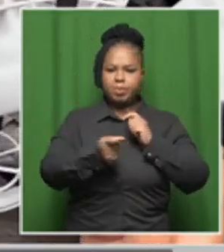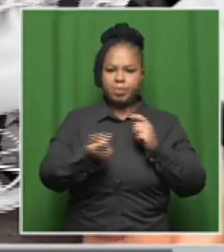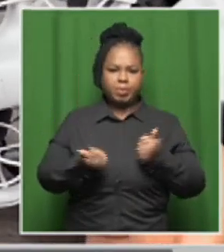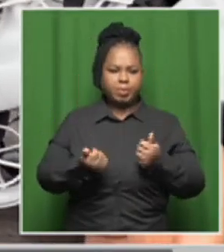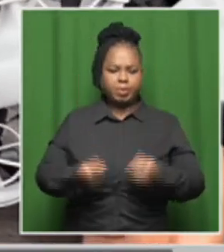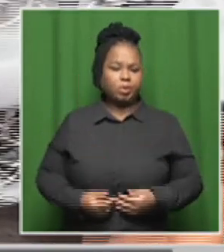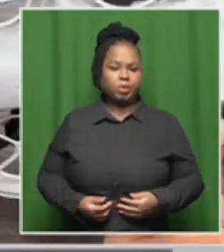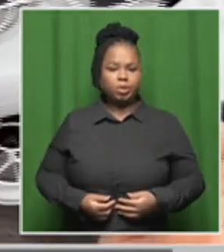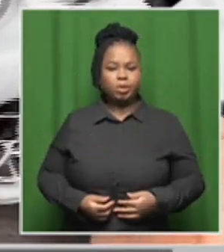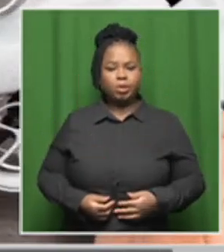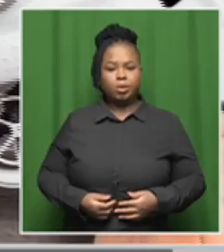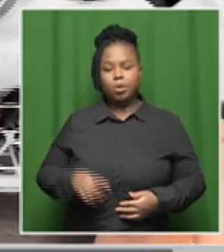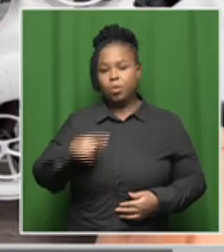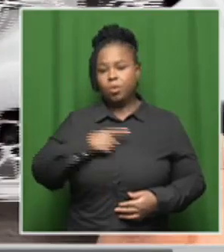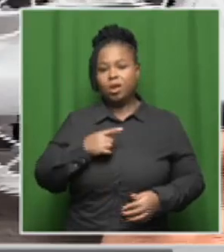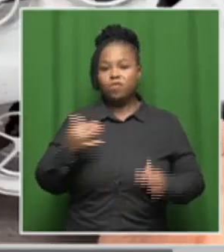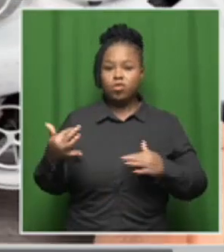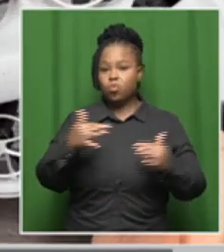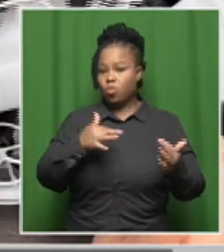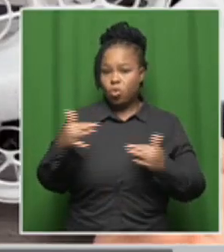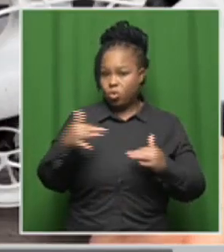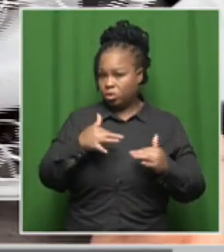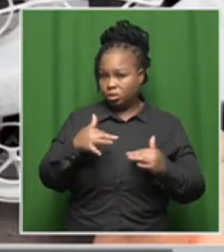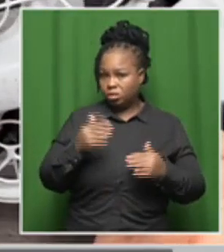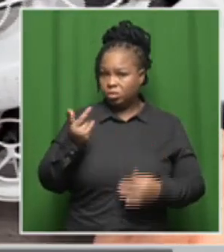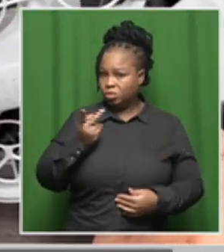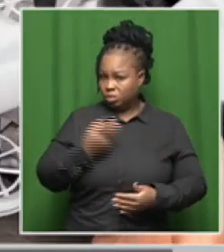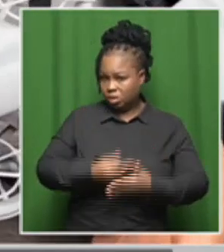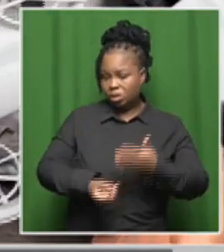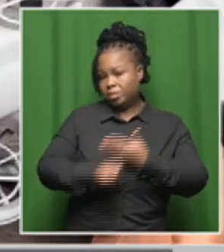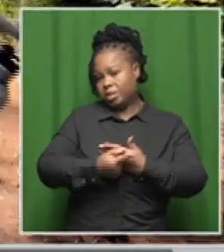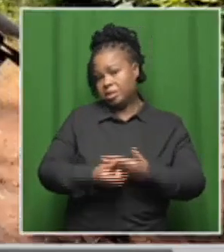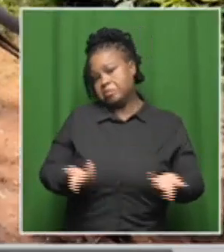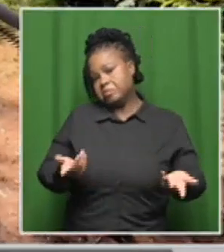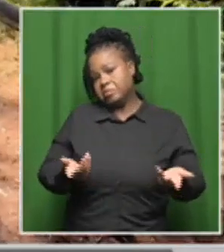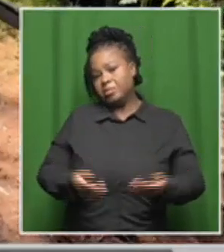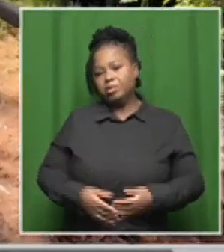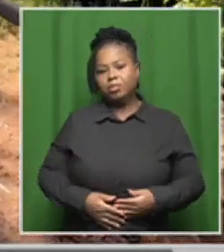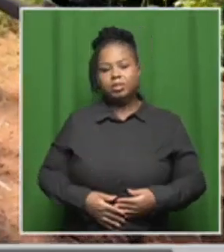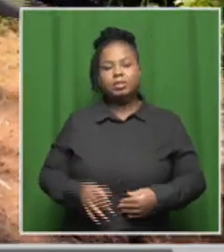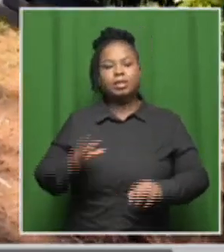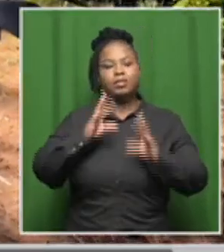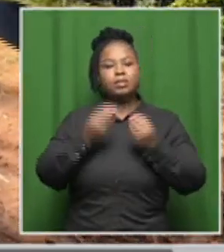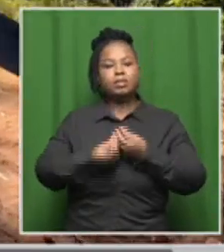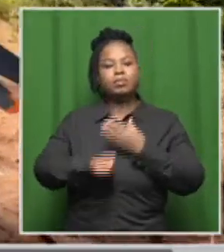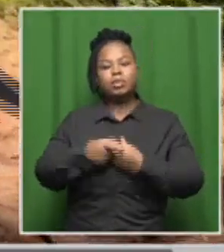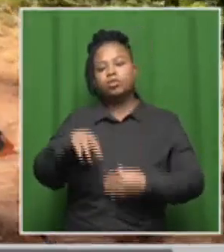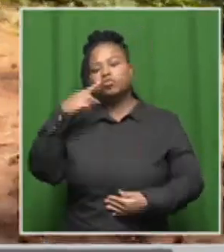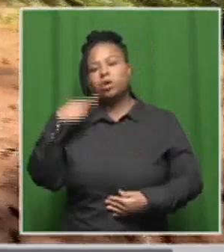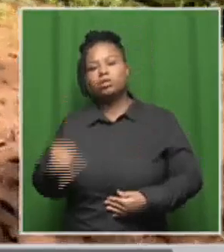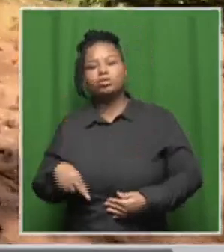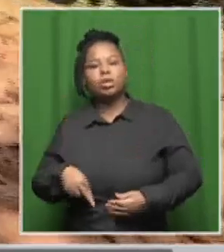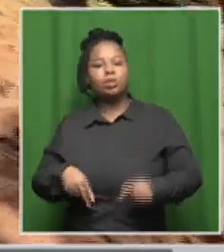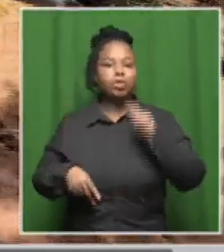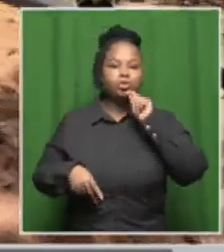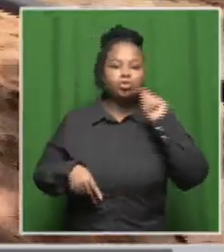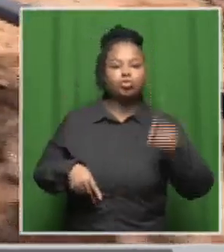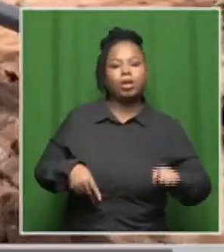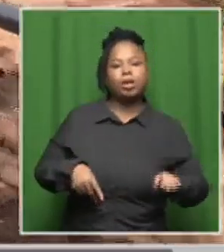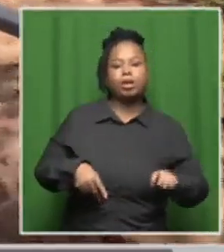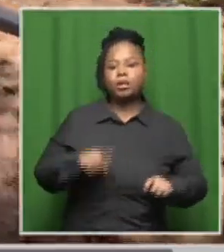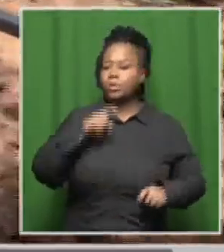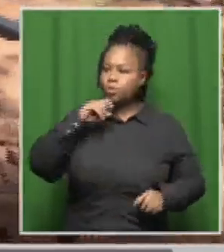when we talk about the respective wars that unfortunately are happening, whether we talk about what's happening in Russia and Ukraine, we talk